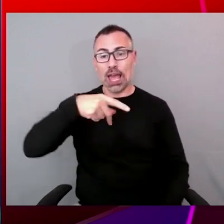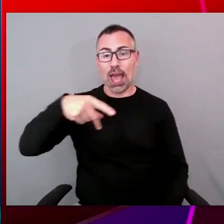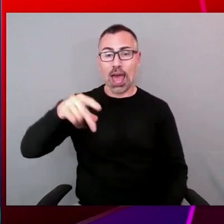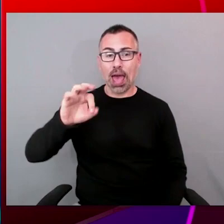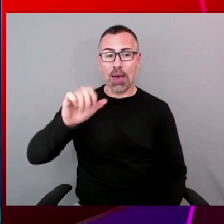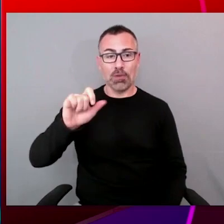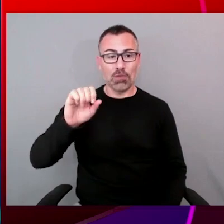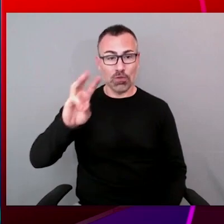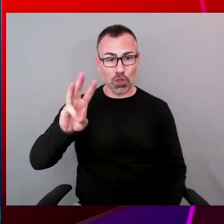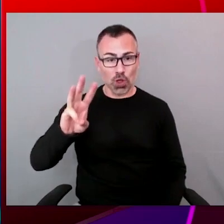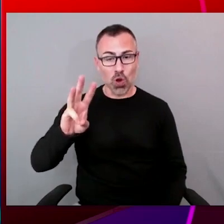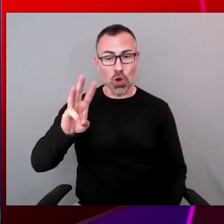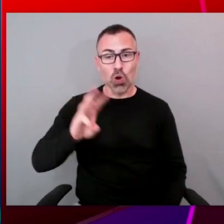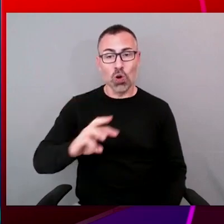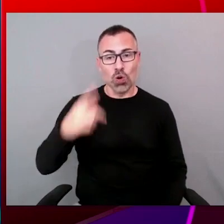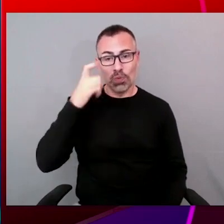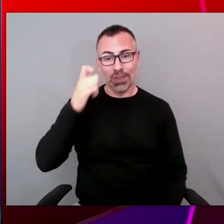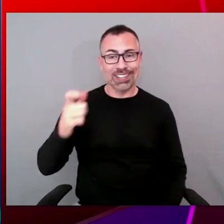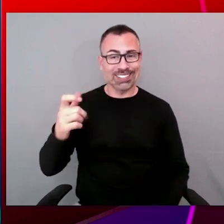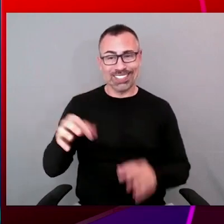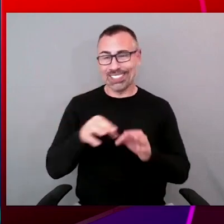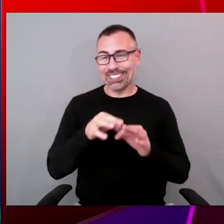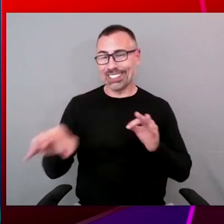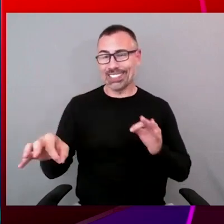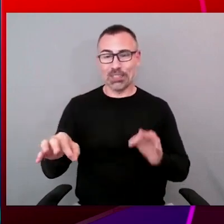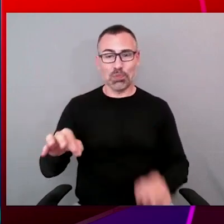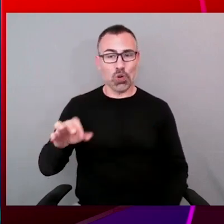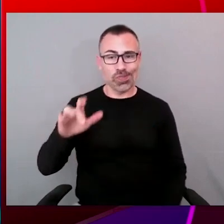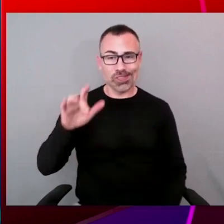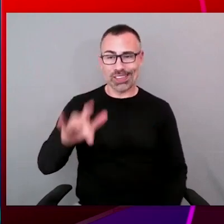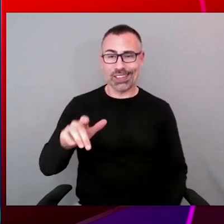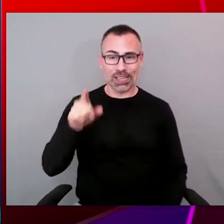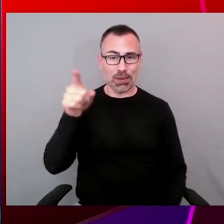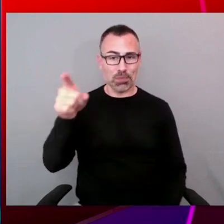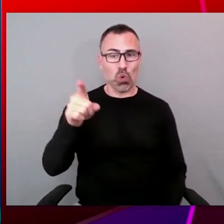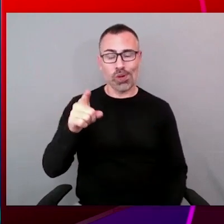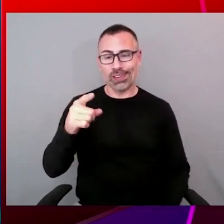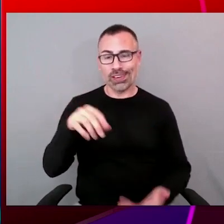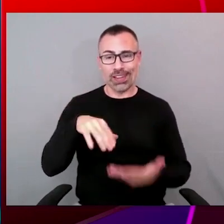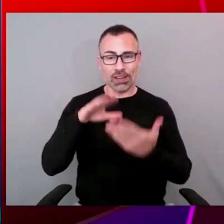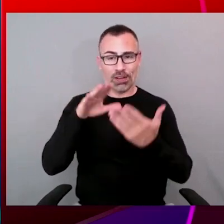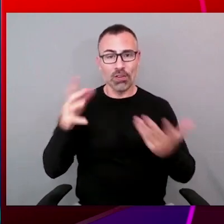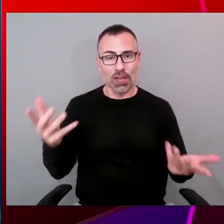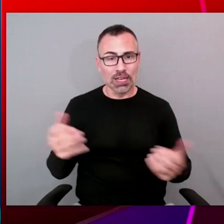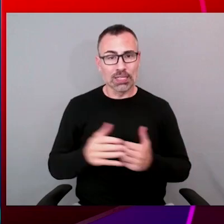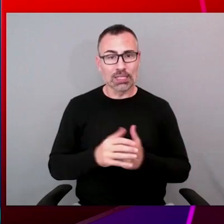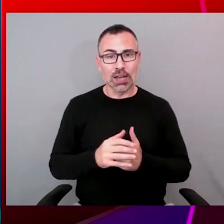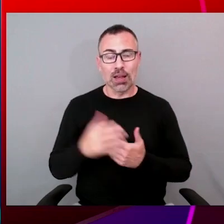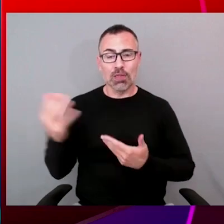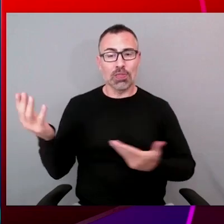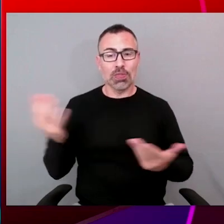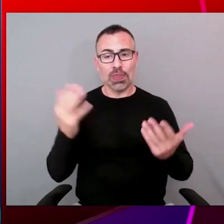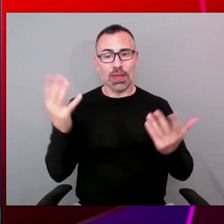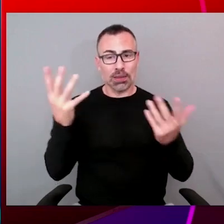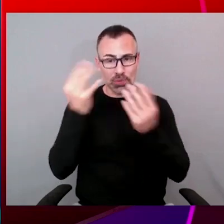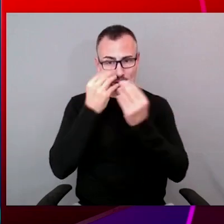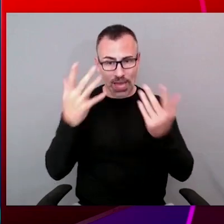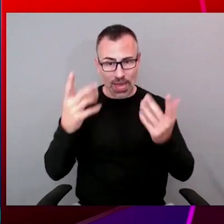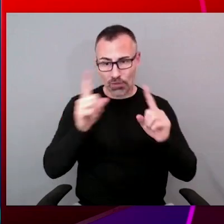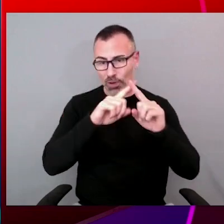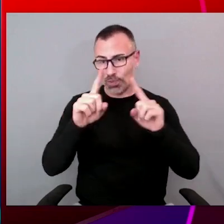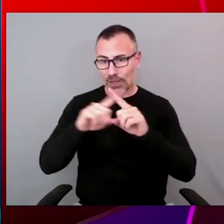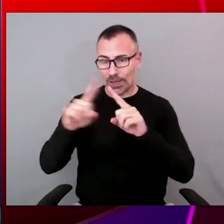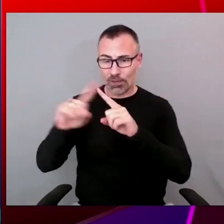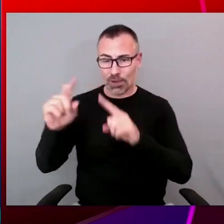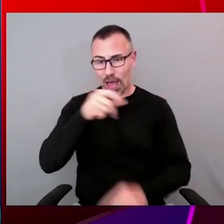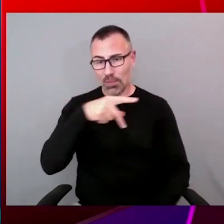simple click and point interface, and they can bring data in from various different SaaS applications to run